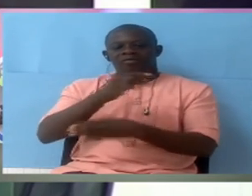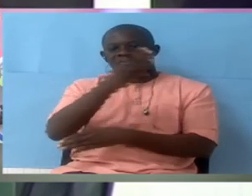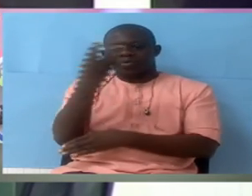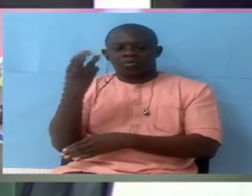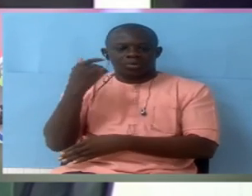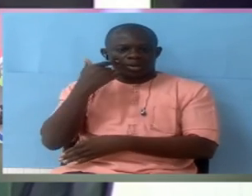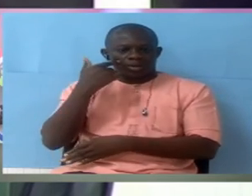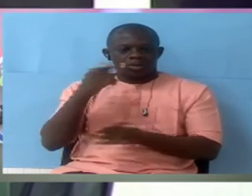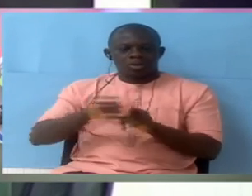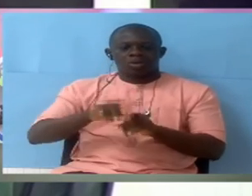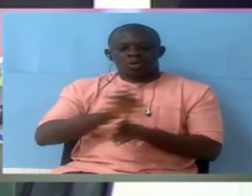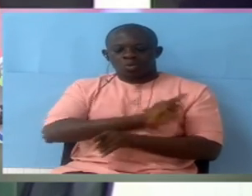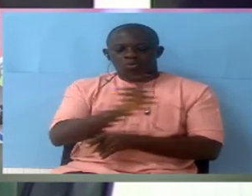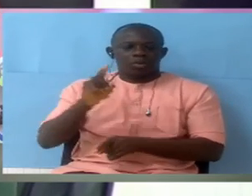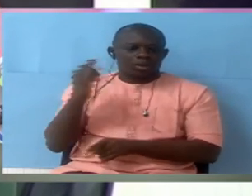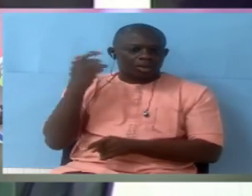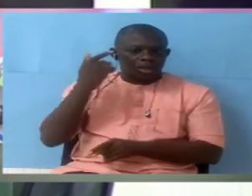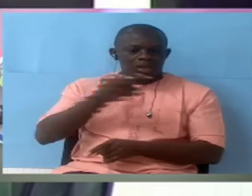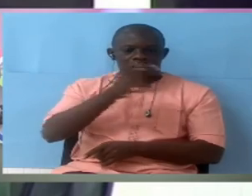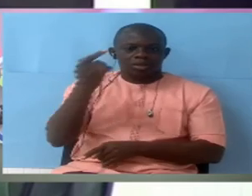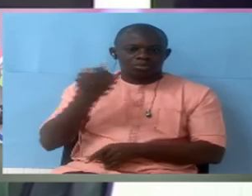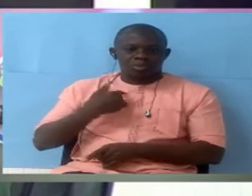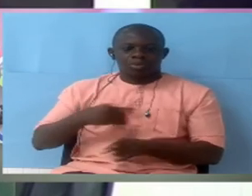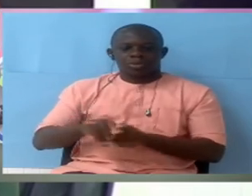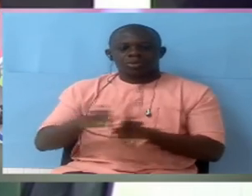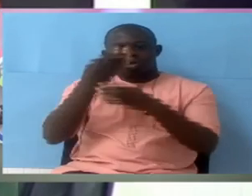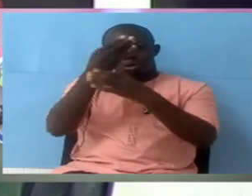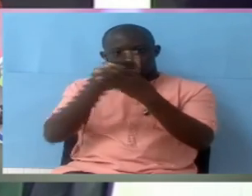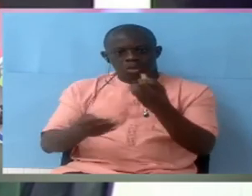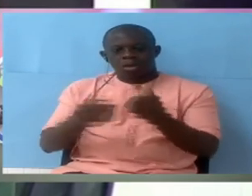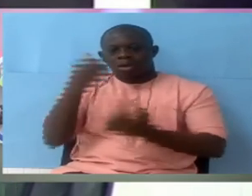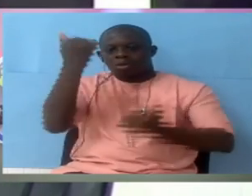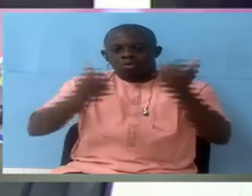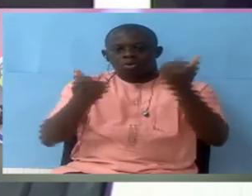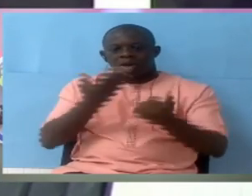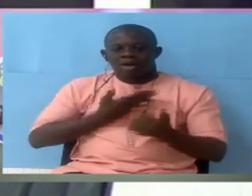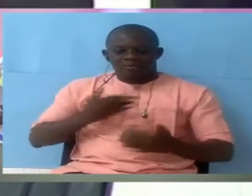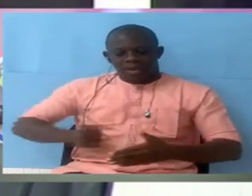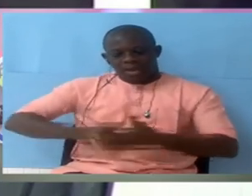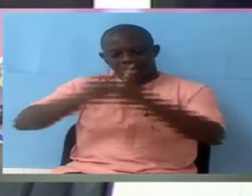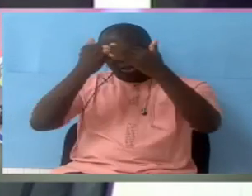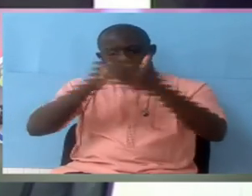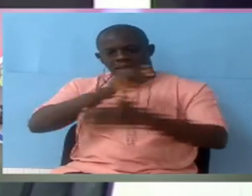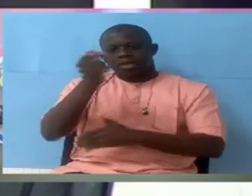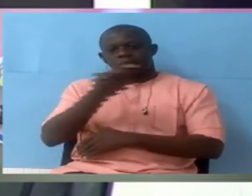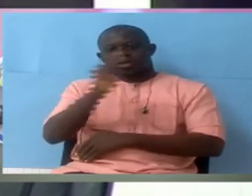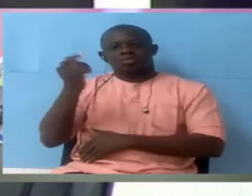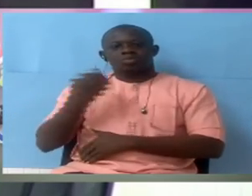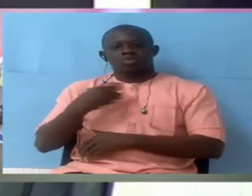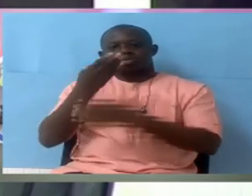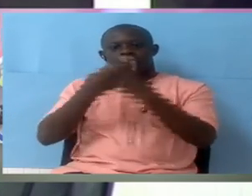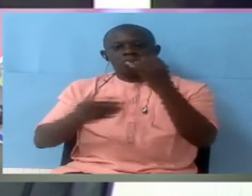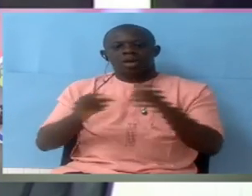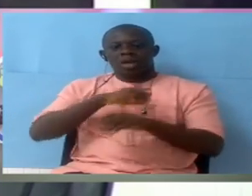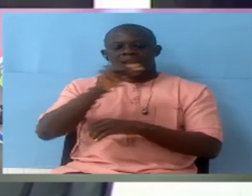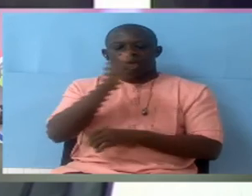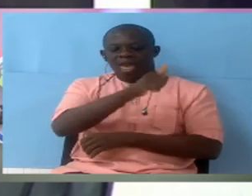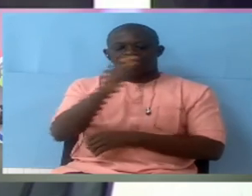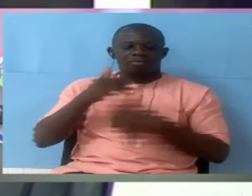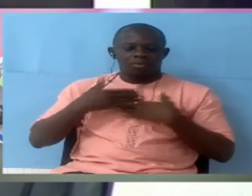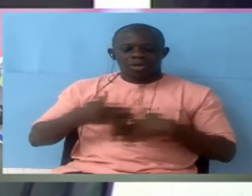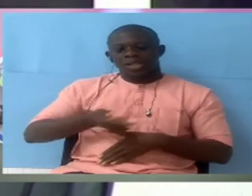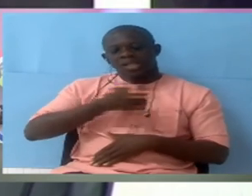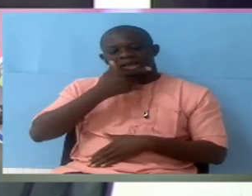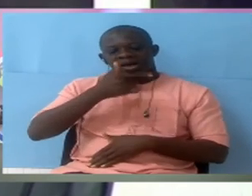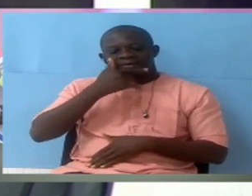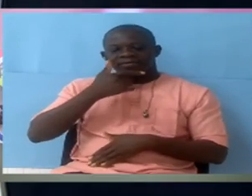these people escaped. The vehicle had an accident. Ne moto bi dafa am accident ñu recc. And everybody was laughing. Ñepa doon ré.